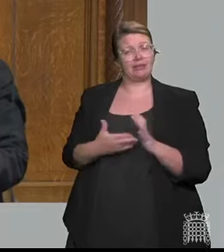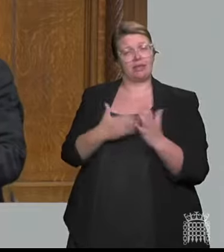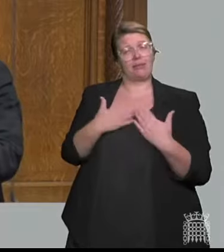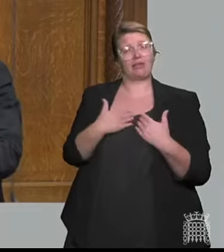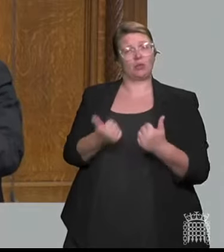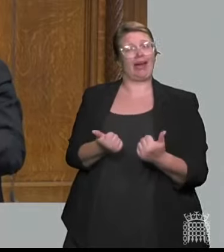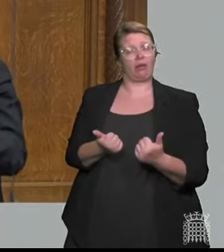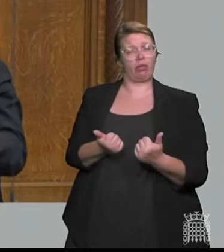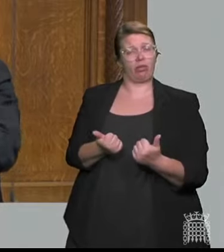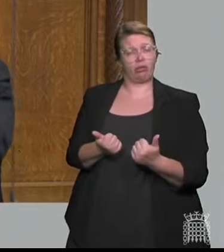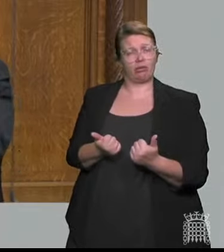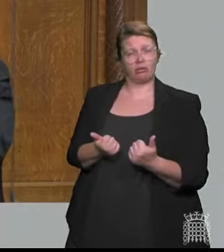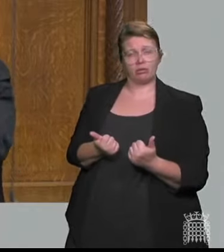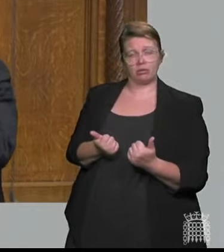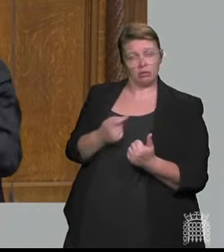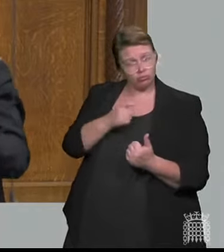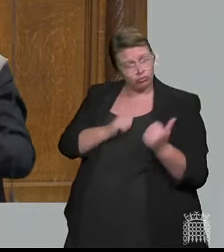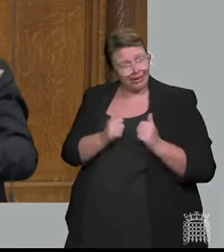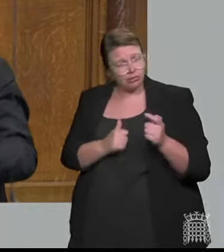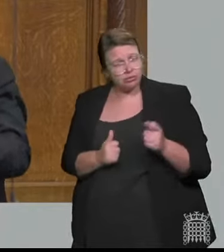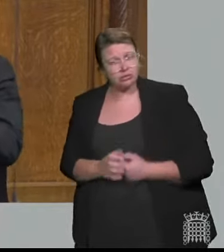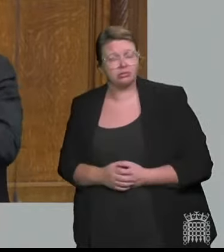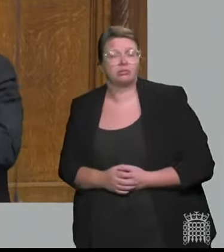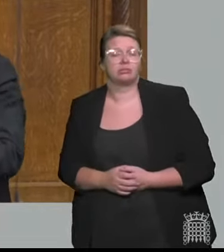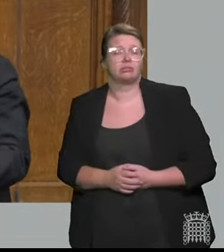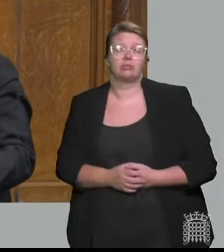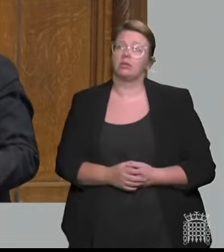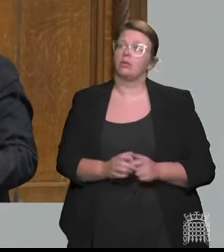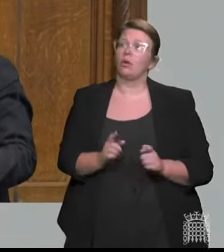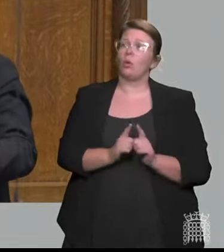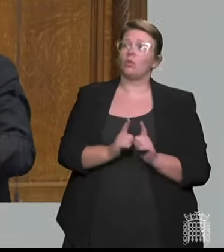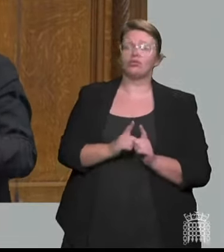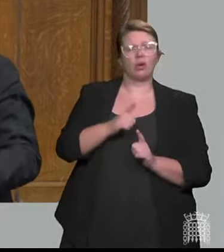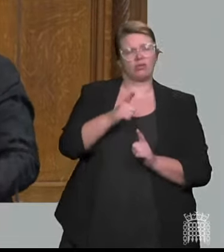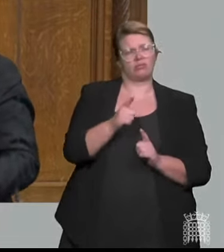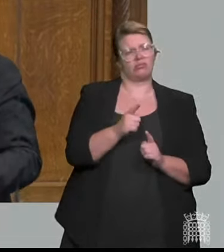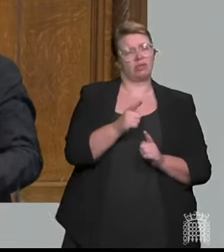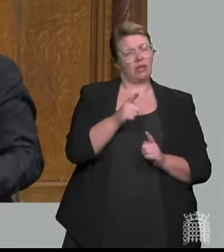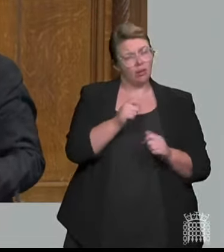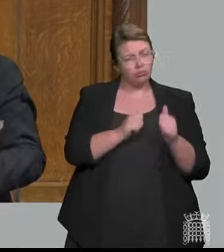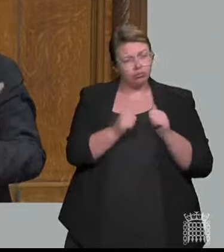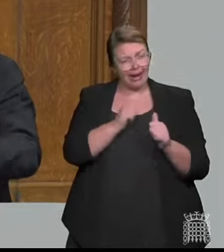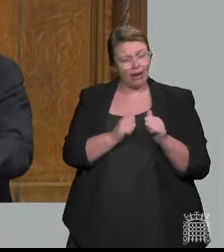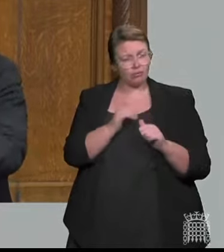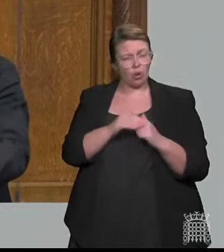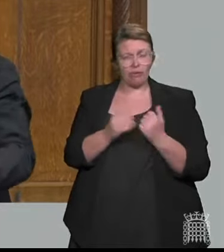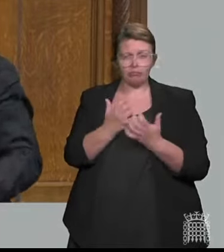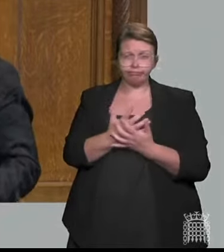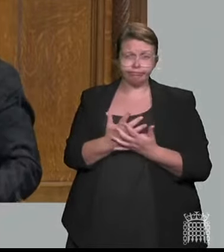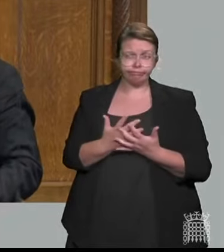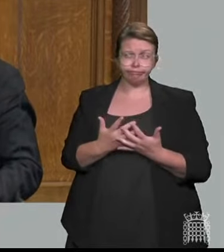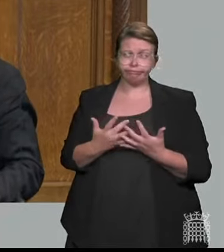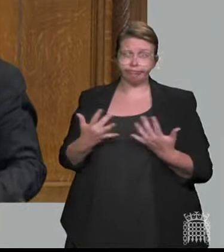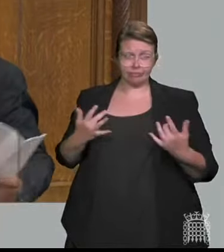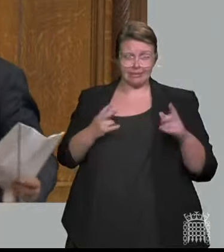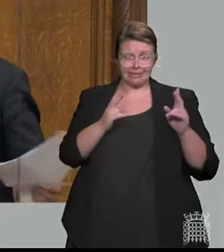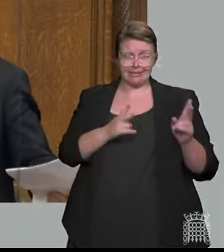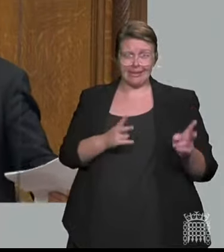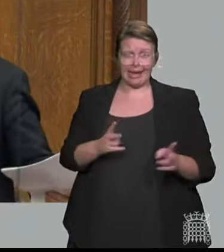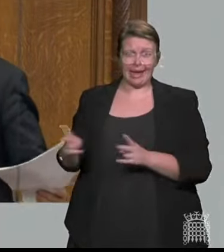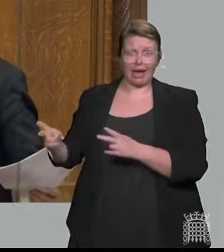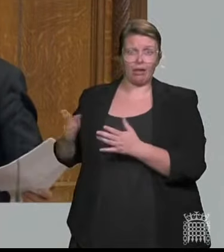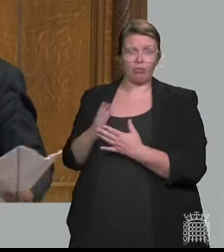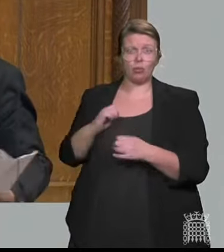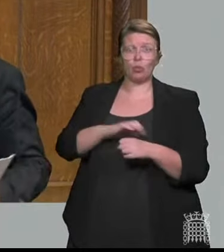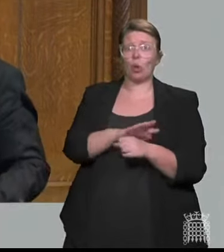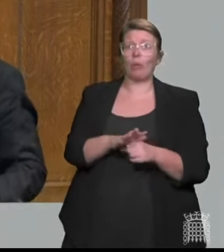Mr. Speaker, is he proud of the excess deaths affecting every one of our constituencies that nobody